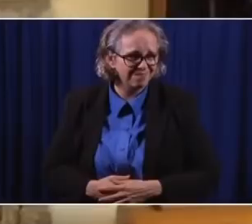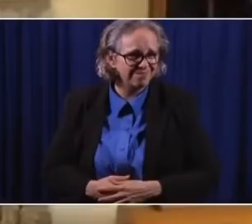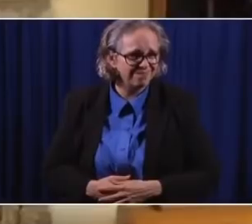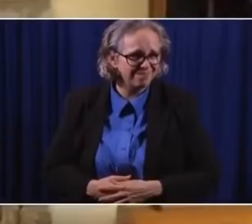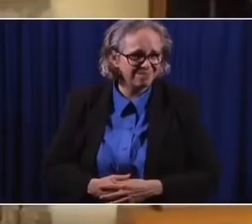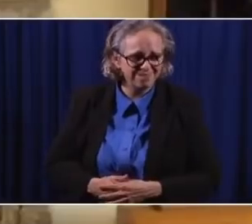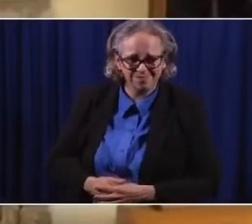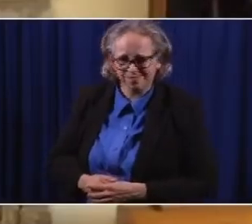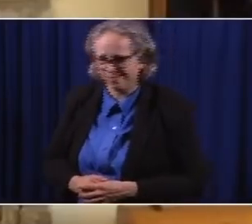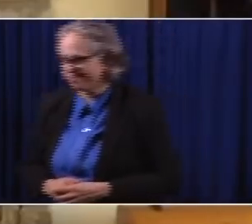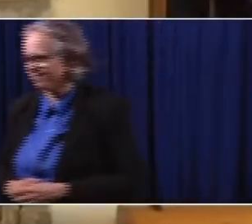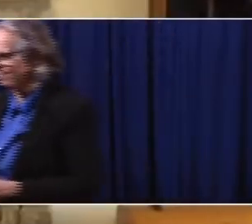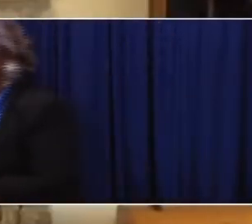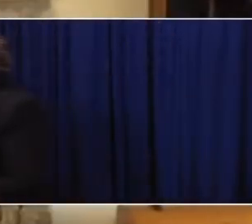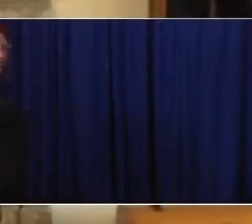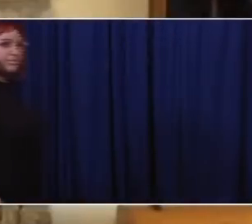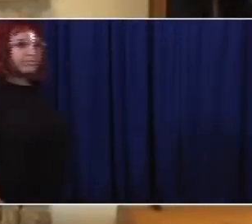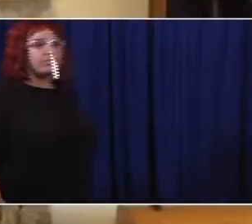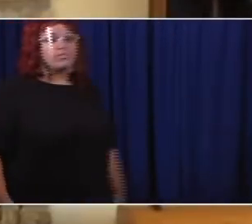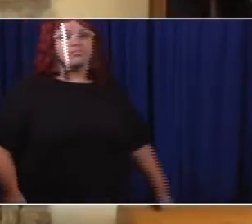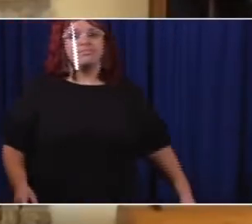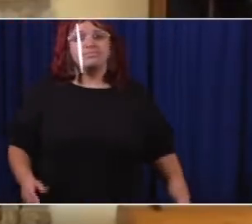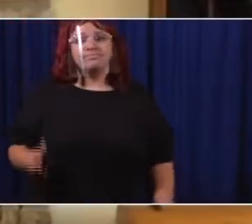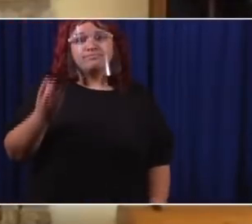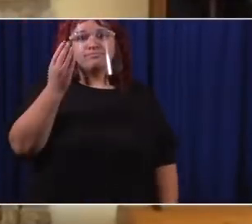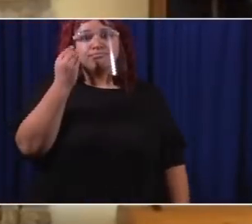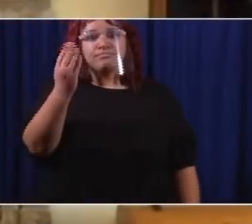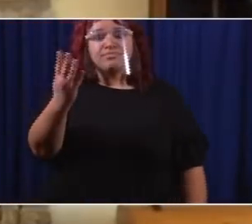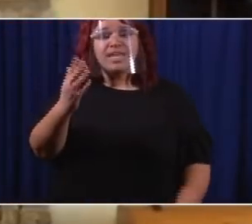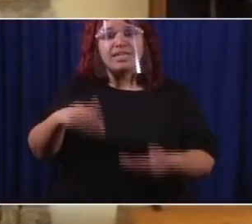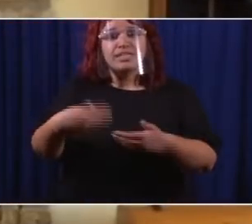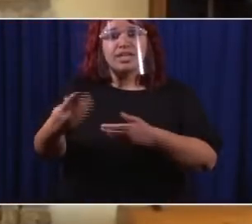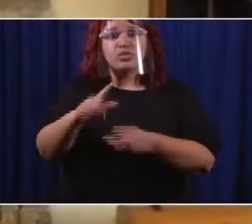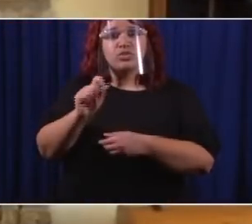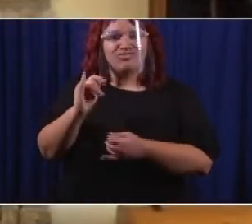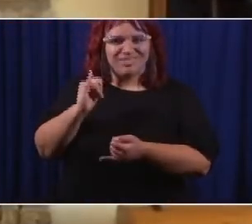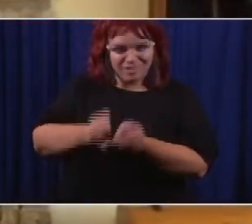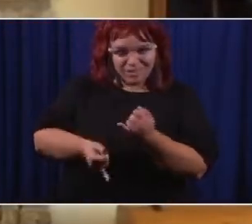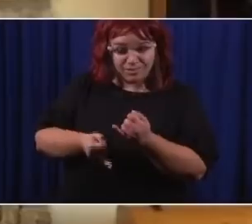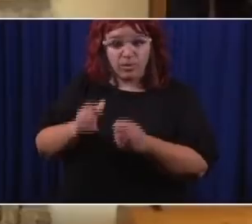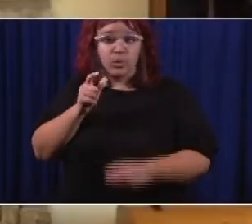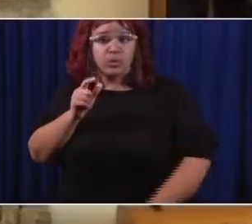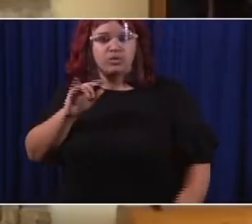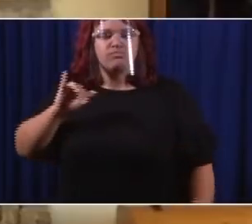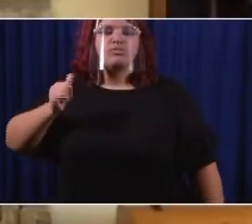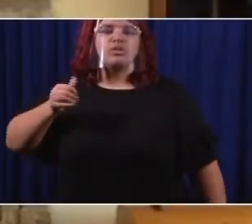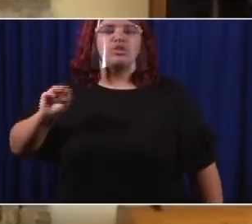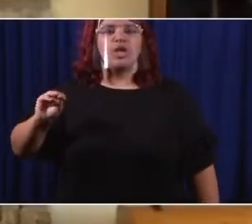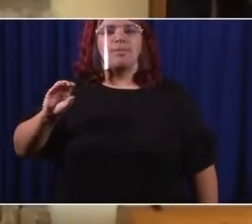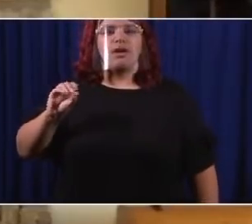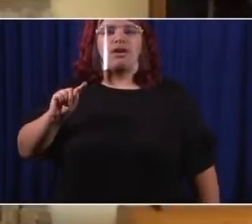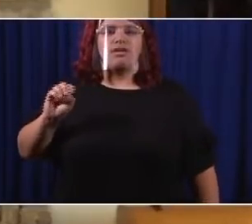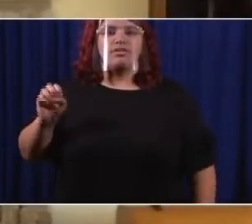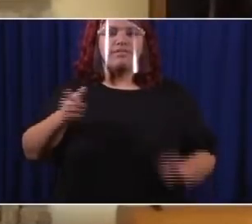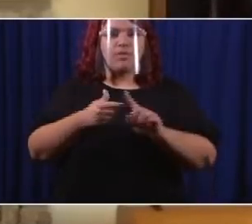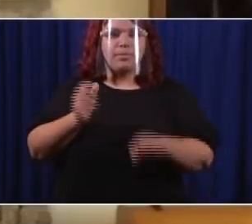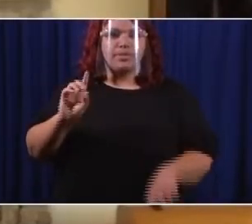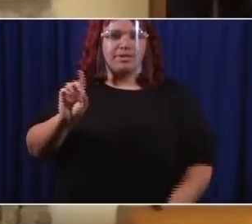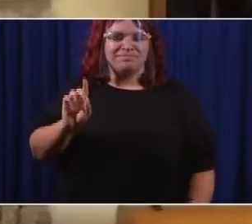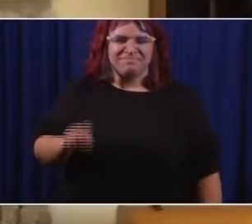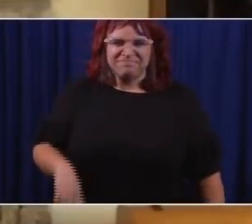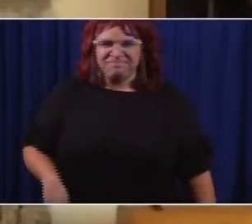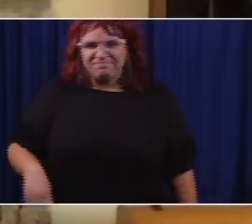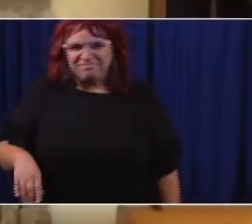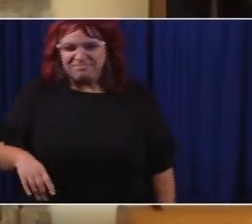Governor, next question is the last question for today, and it belongs to Jim Oddie at WHIO in Dayton. Hey, Jim. Governor, hi,